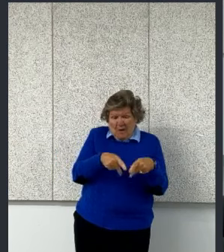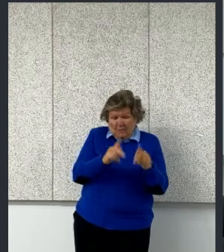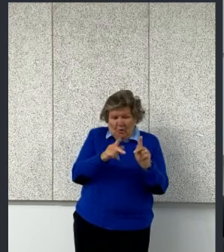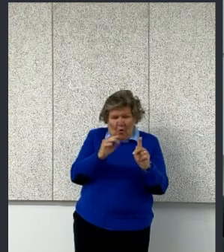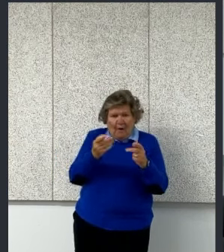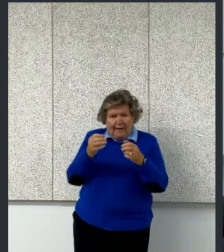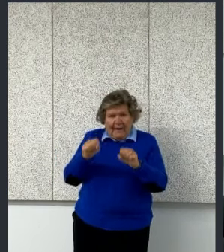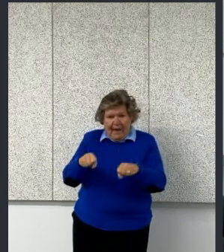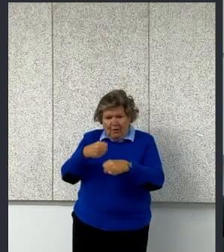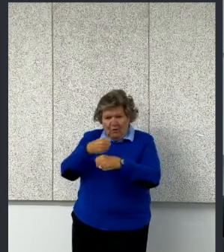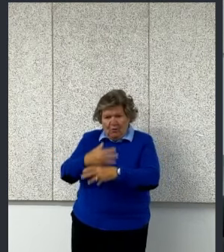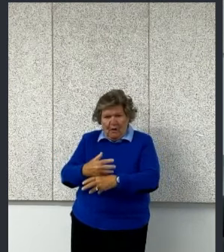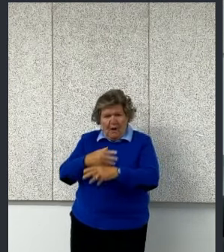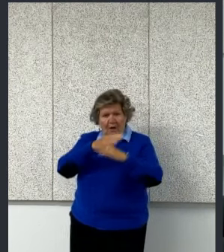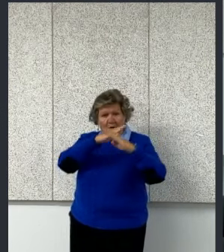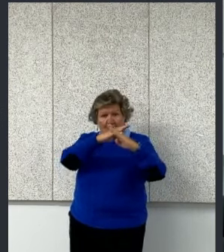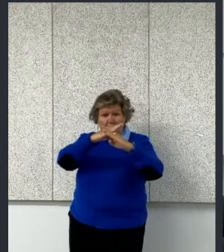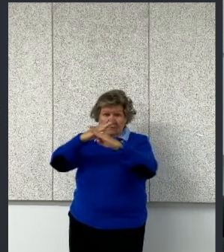up?